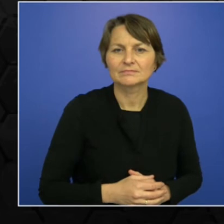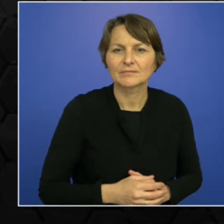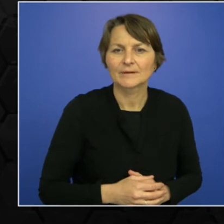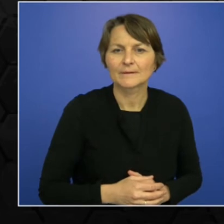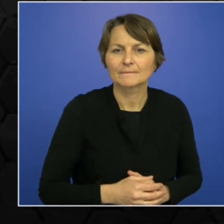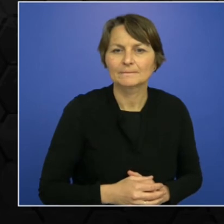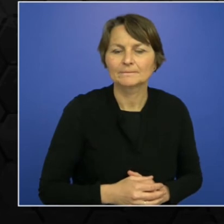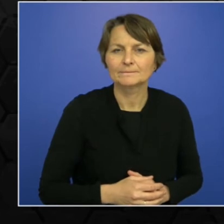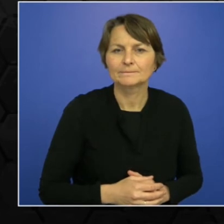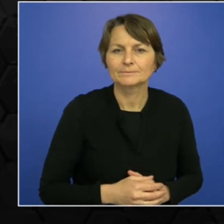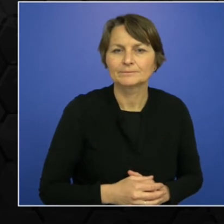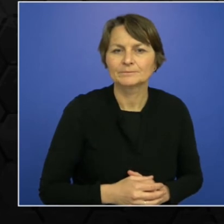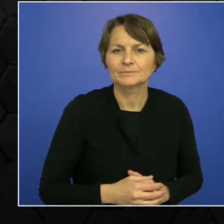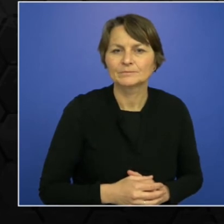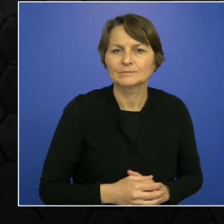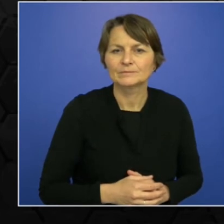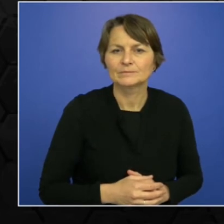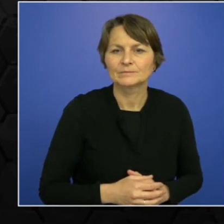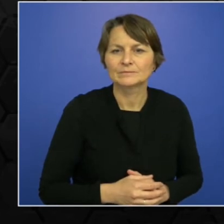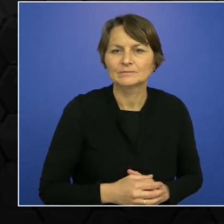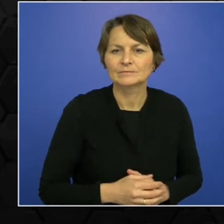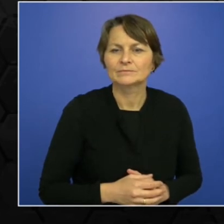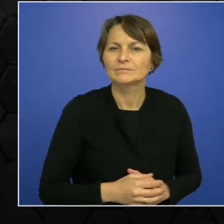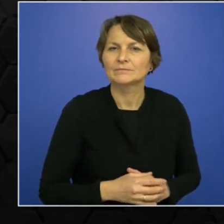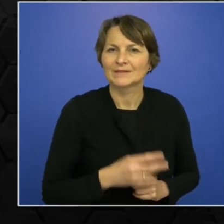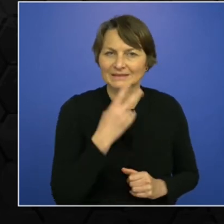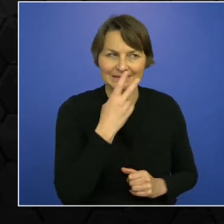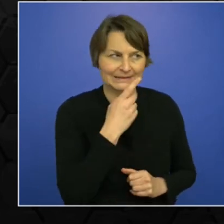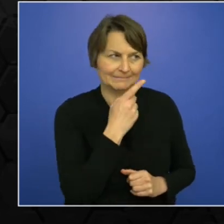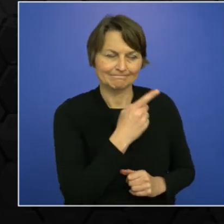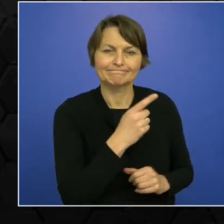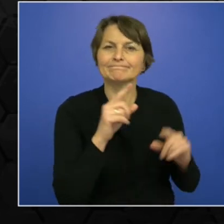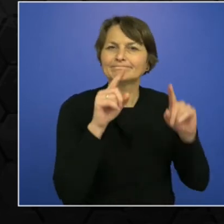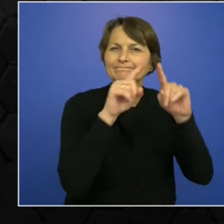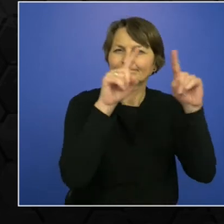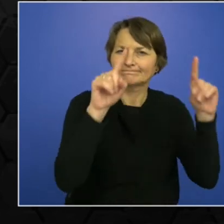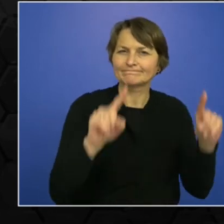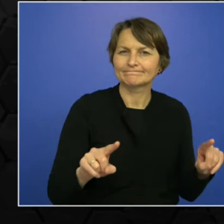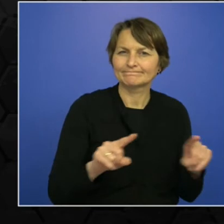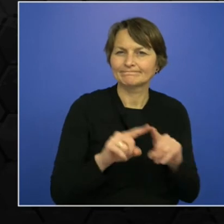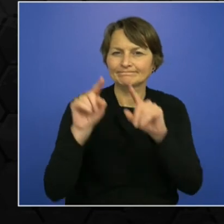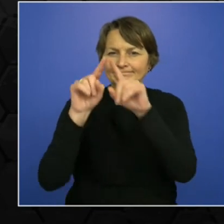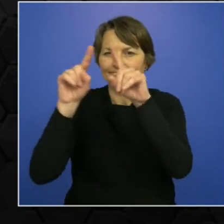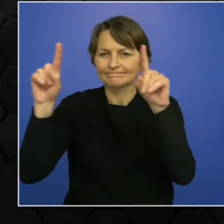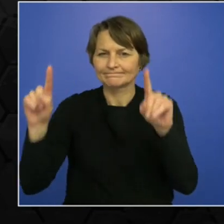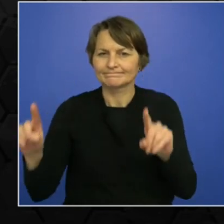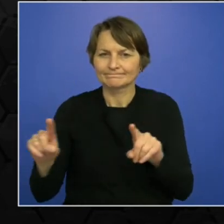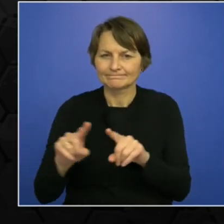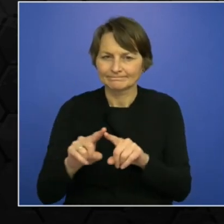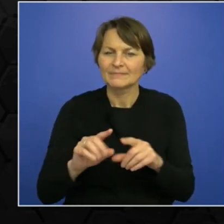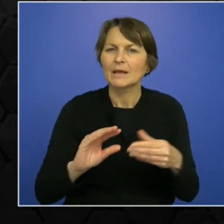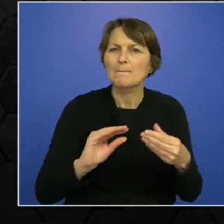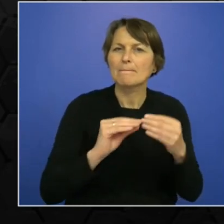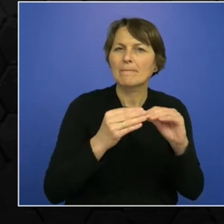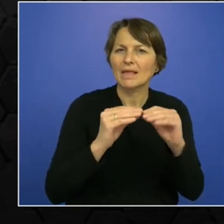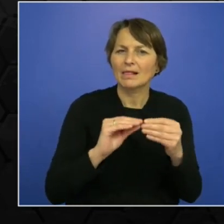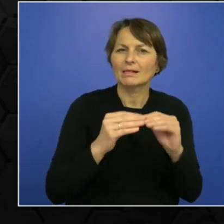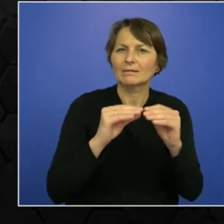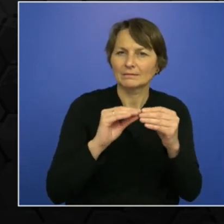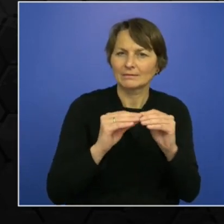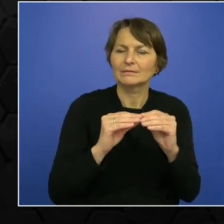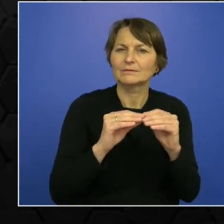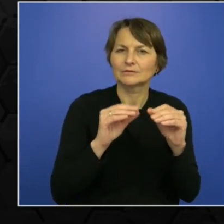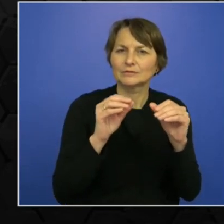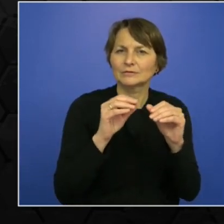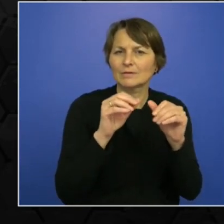We're using TensorFlow framework in this case to be able to build our model. So using TensorFlow